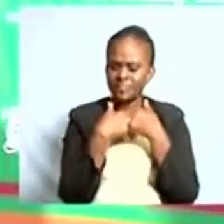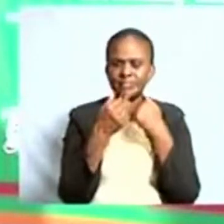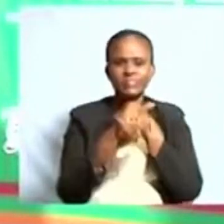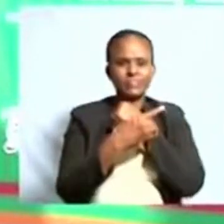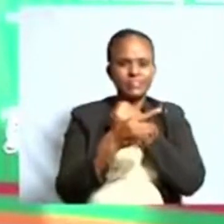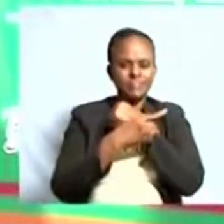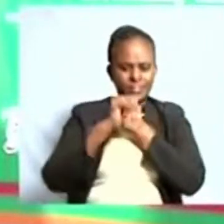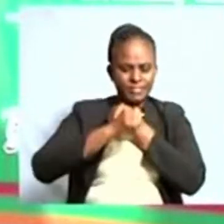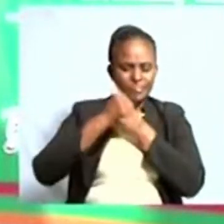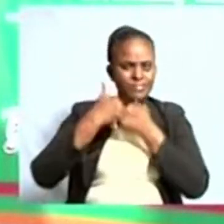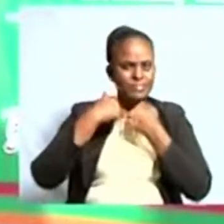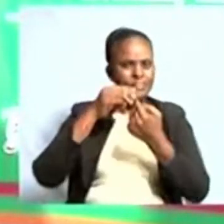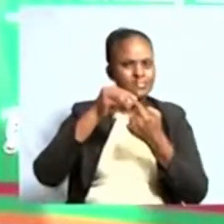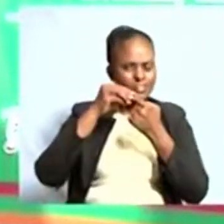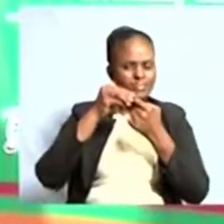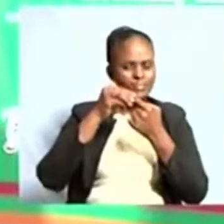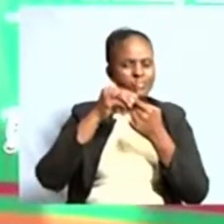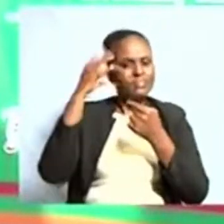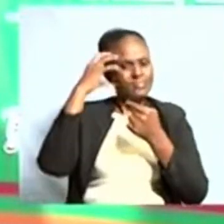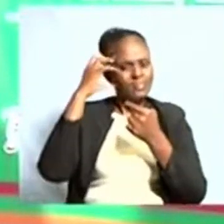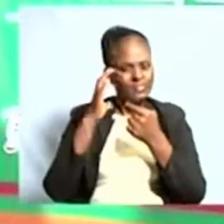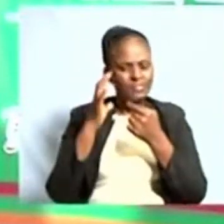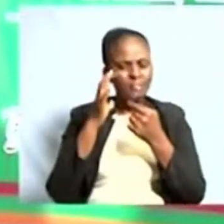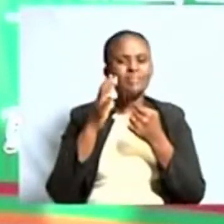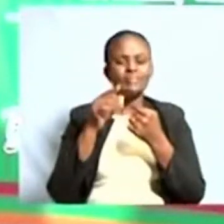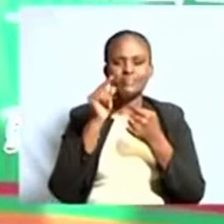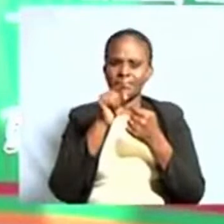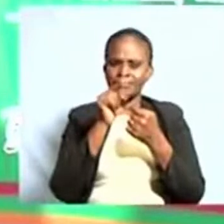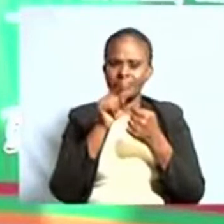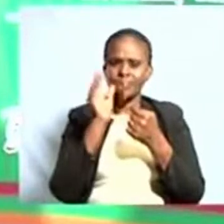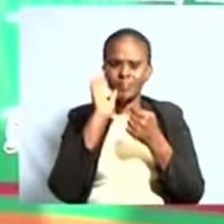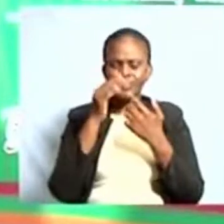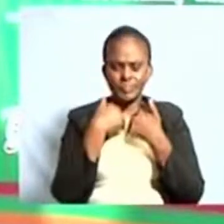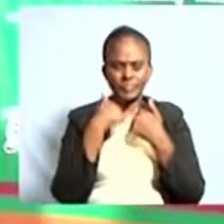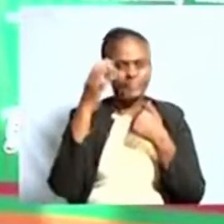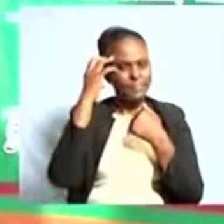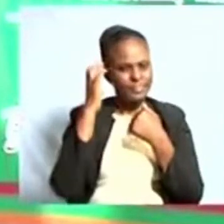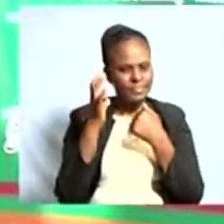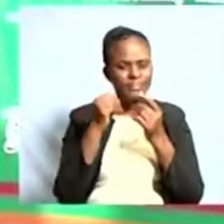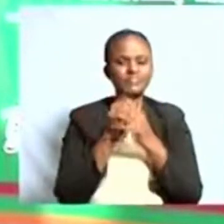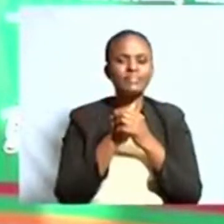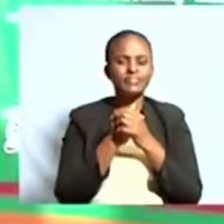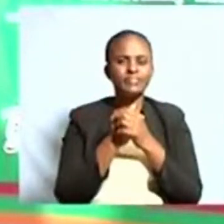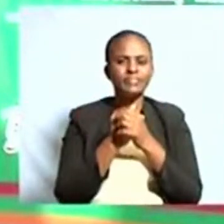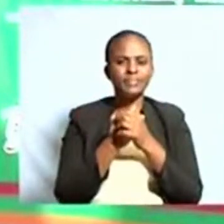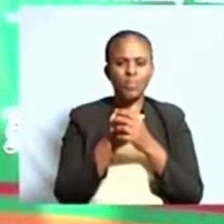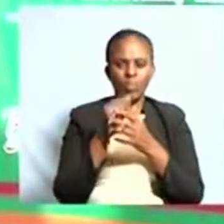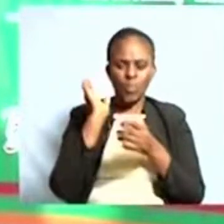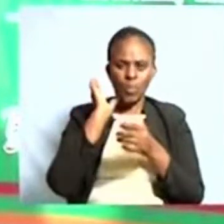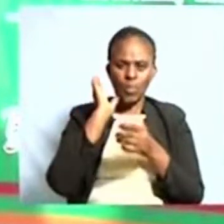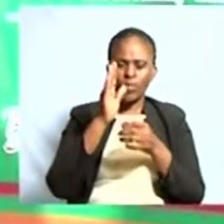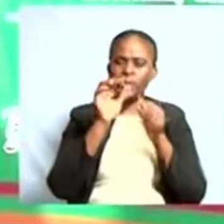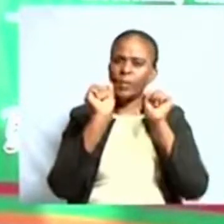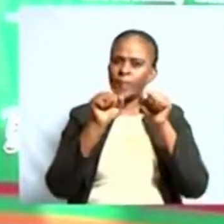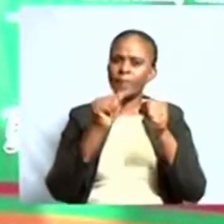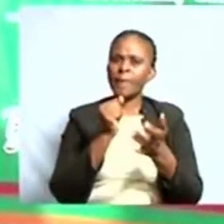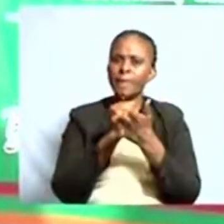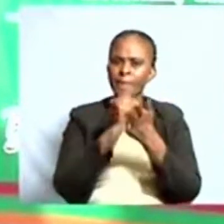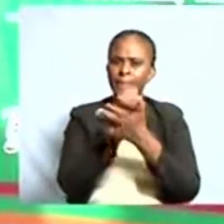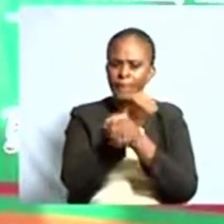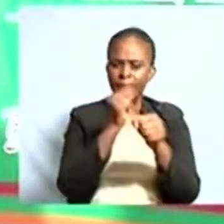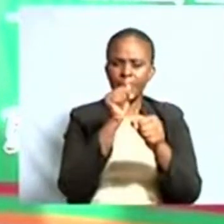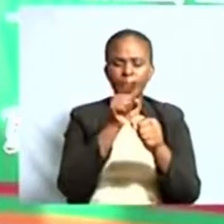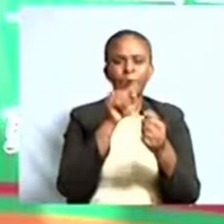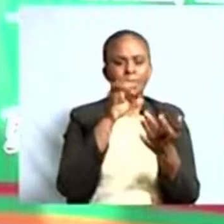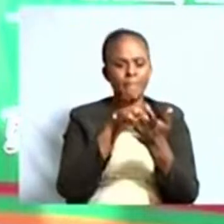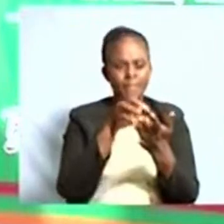we have specialized officers, at least we'll have officers will be able to handle these matters.